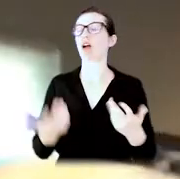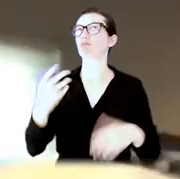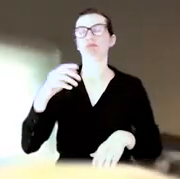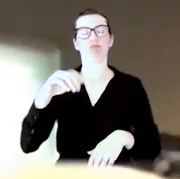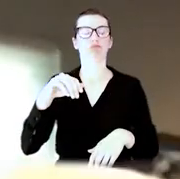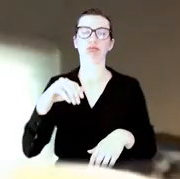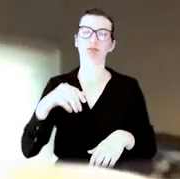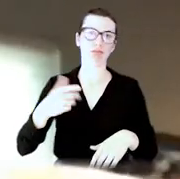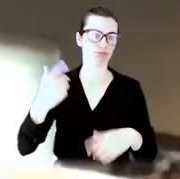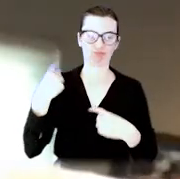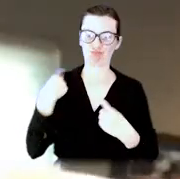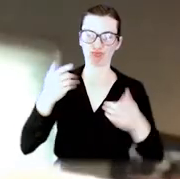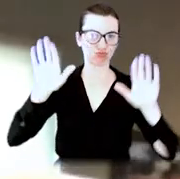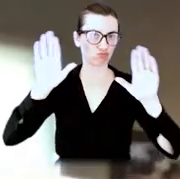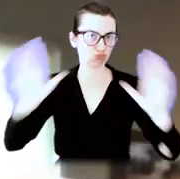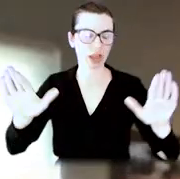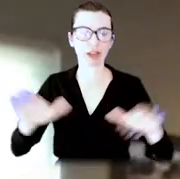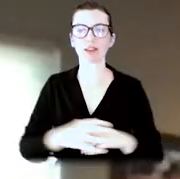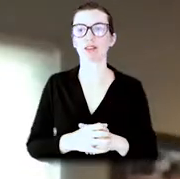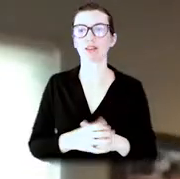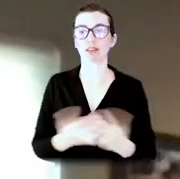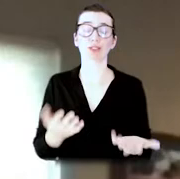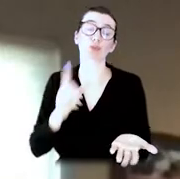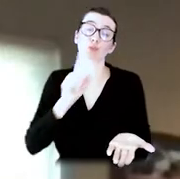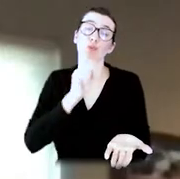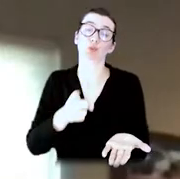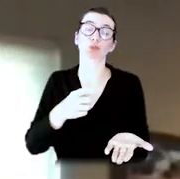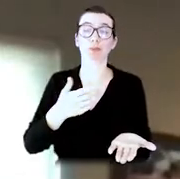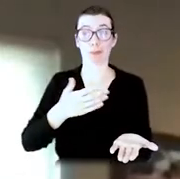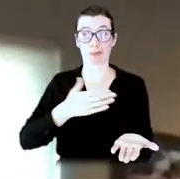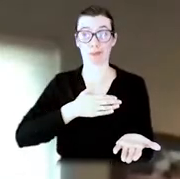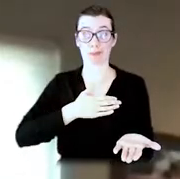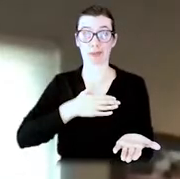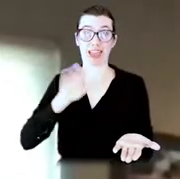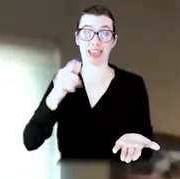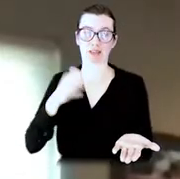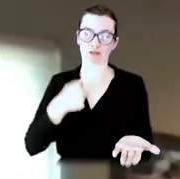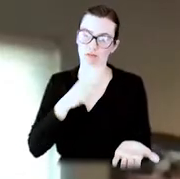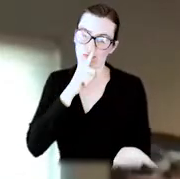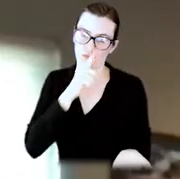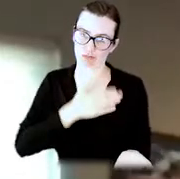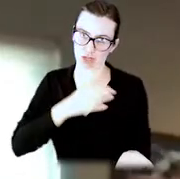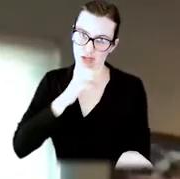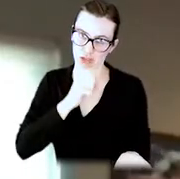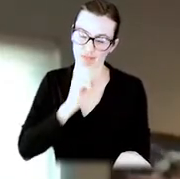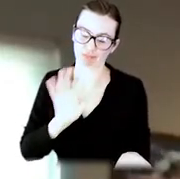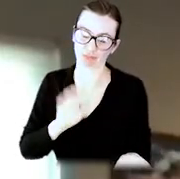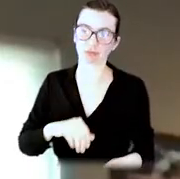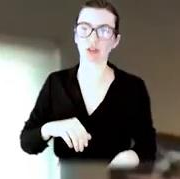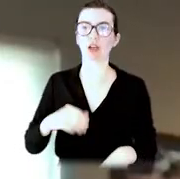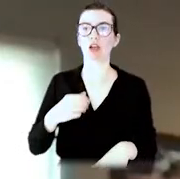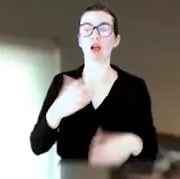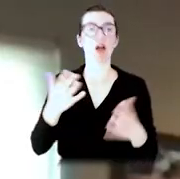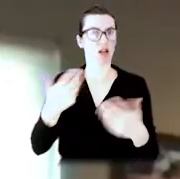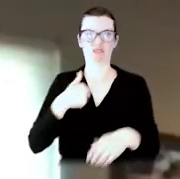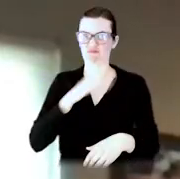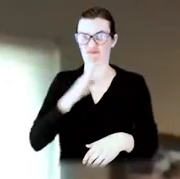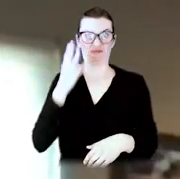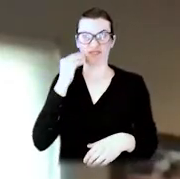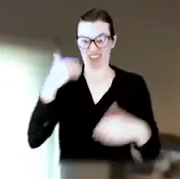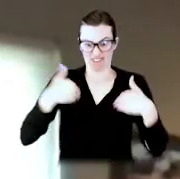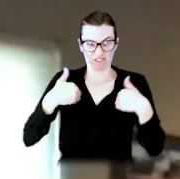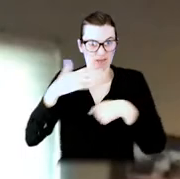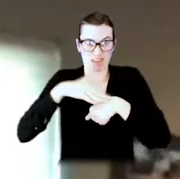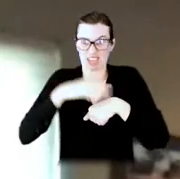the it's true. I'm my age. I'm not going to tell you my age. And I've never had a pet before.